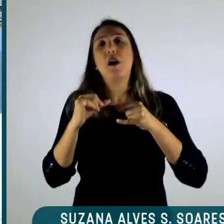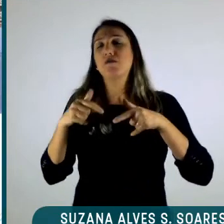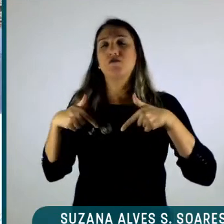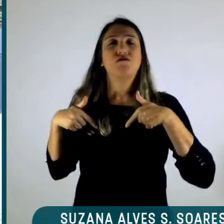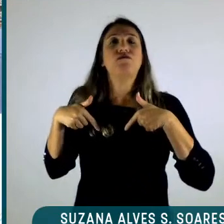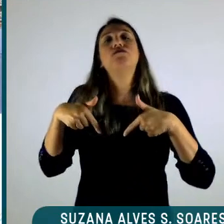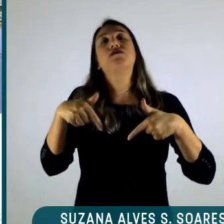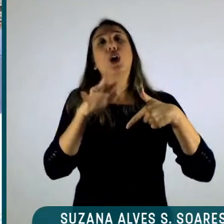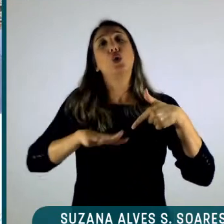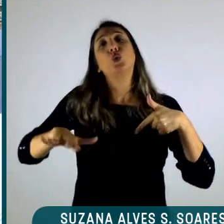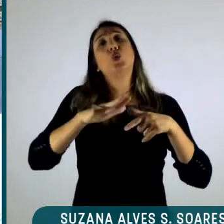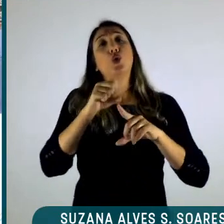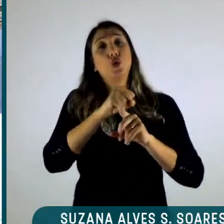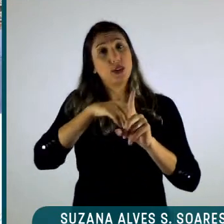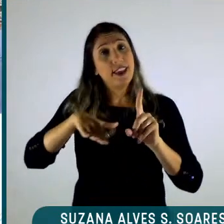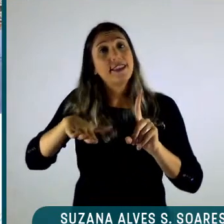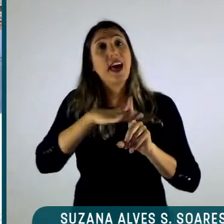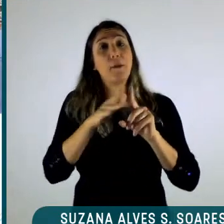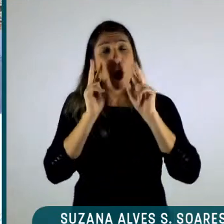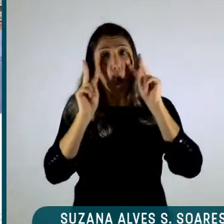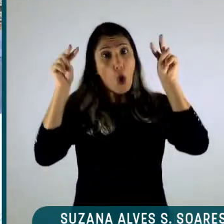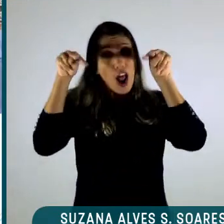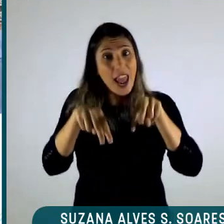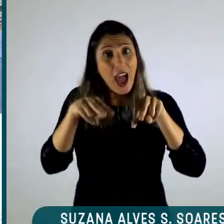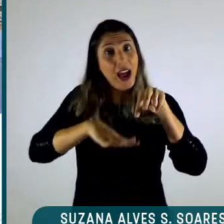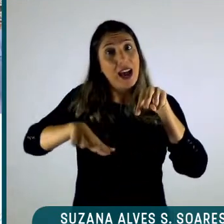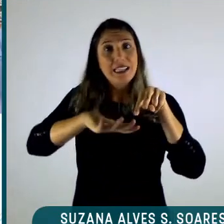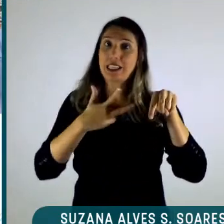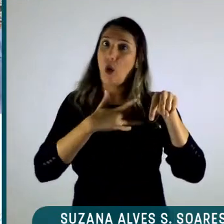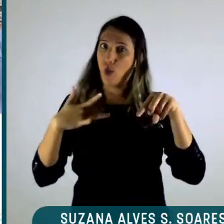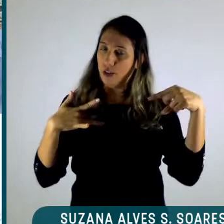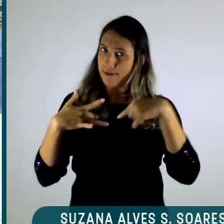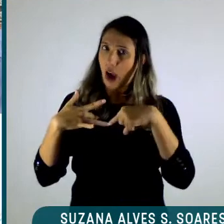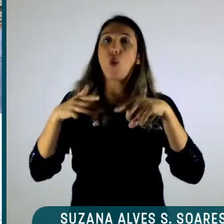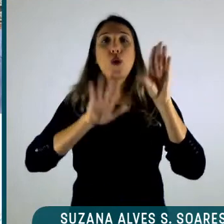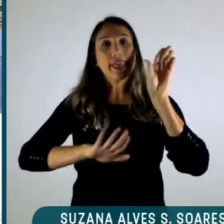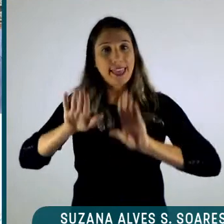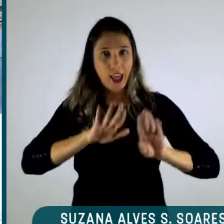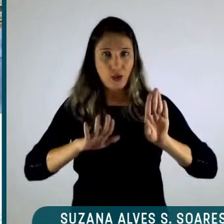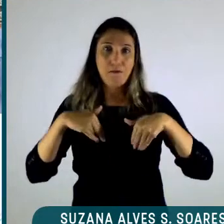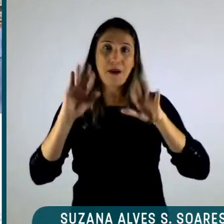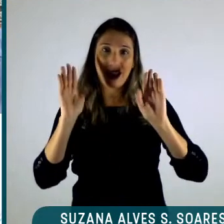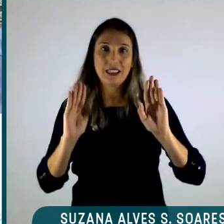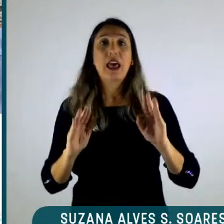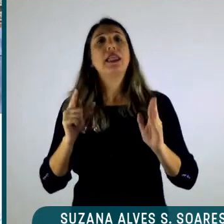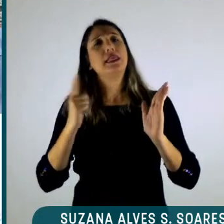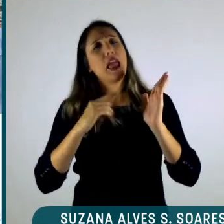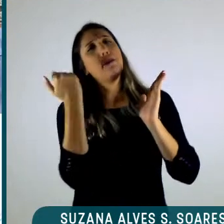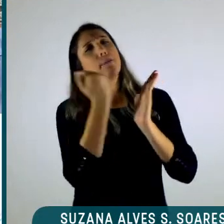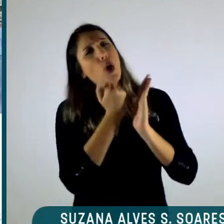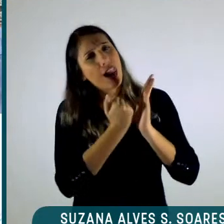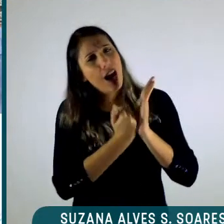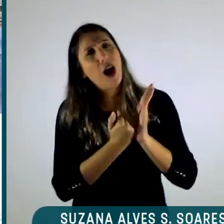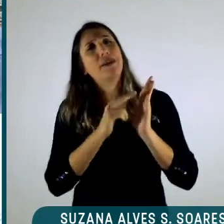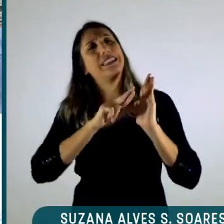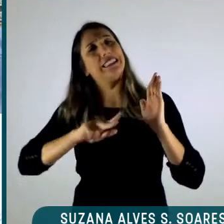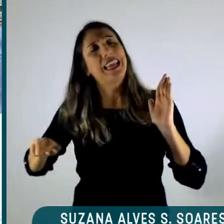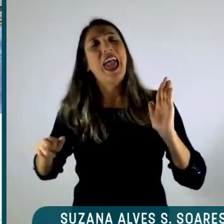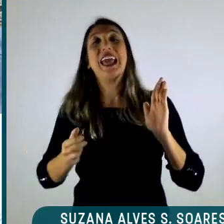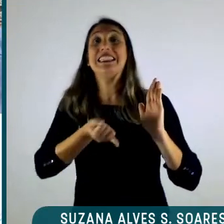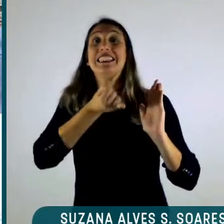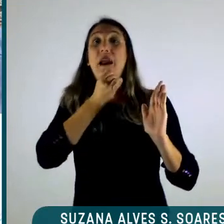Somehow we had this energy that came out, and now we have society looking at healthcare more carefully. And then we have